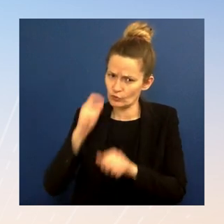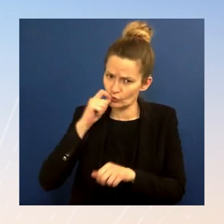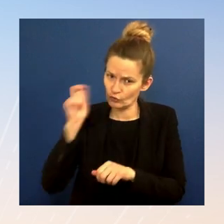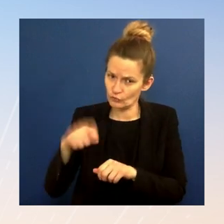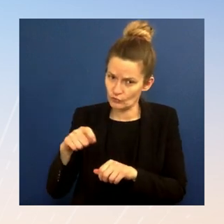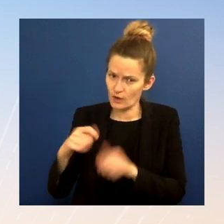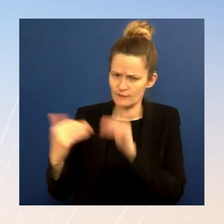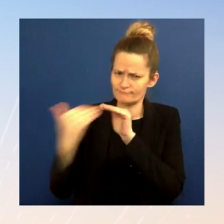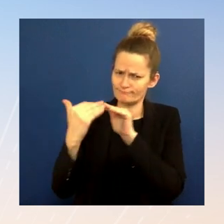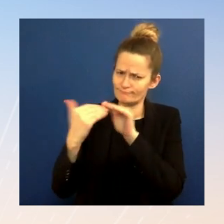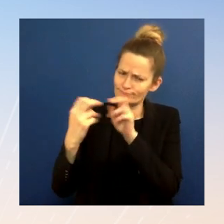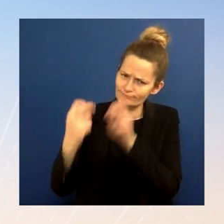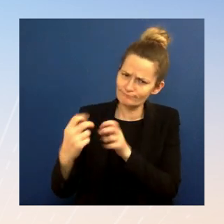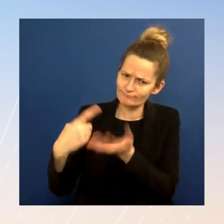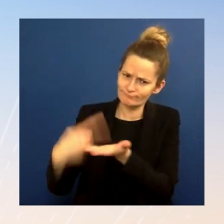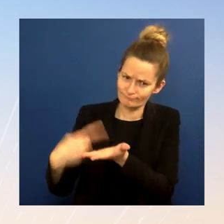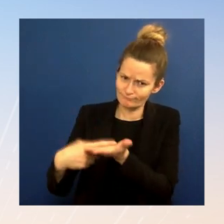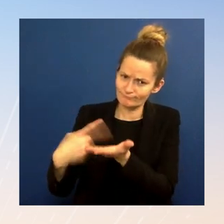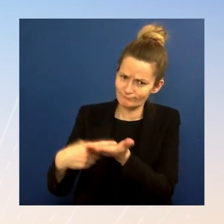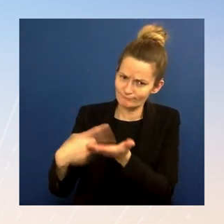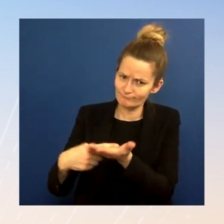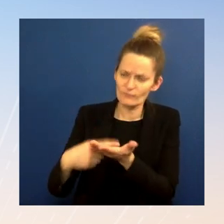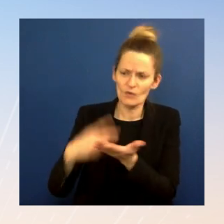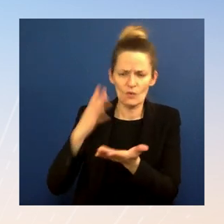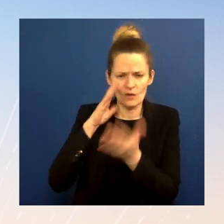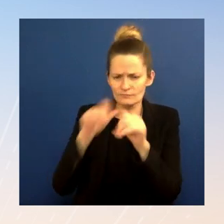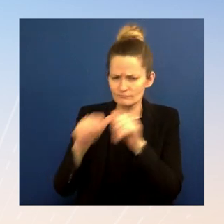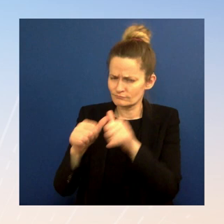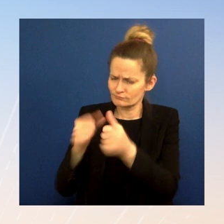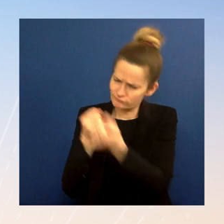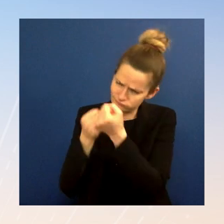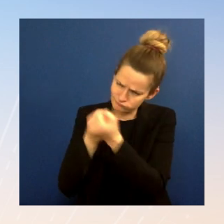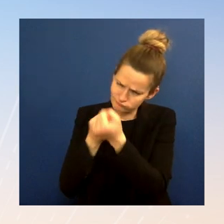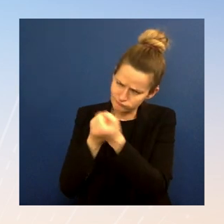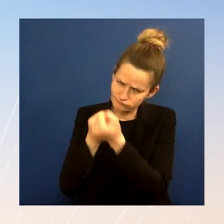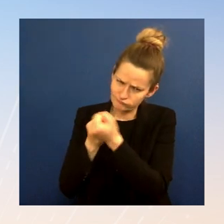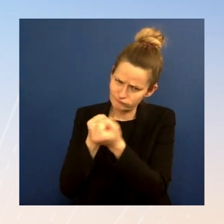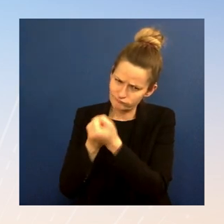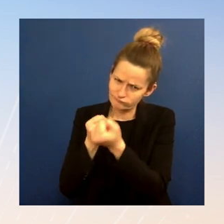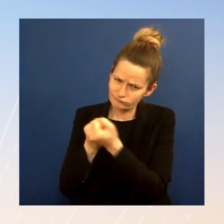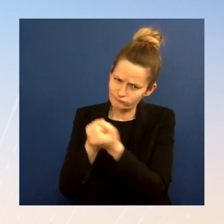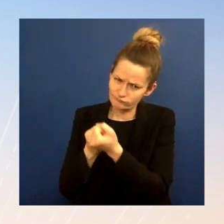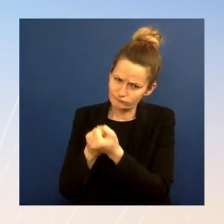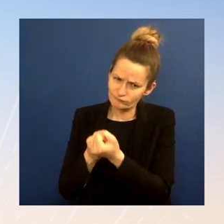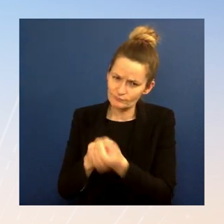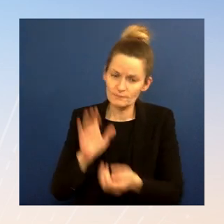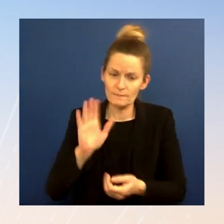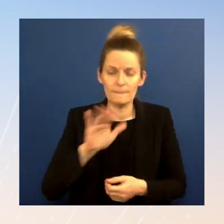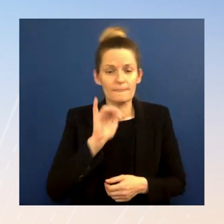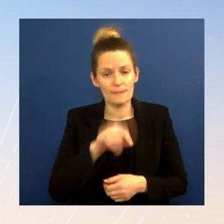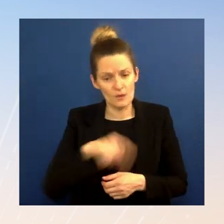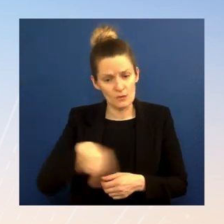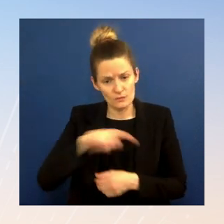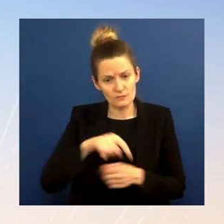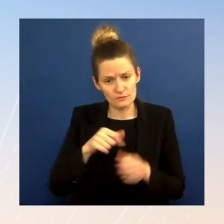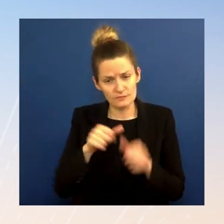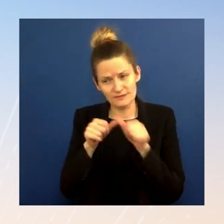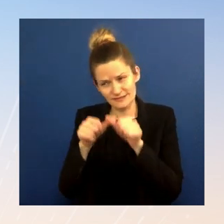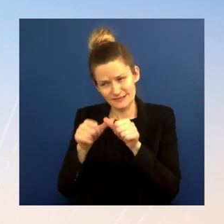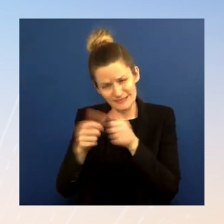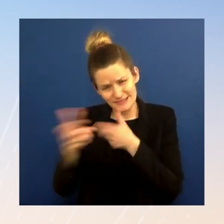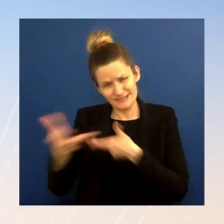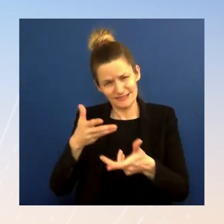What our concern is, though, is these diplomatic talks, as they're ongoing, we have seen no effort, no movement,